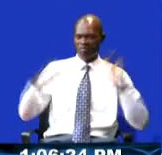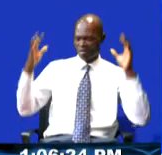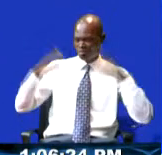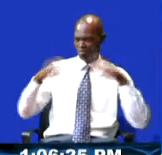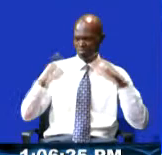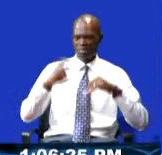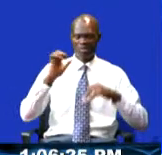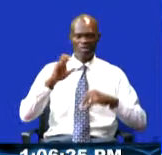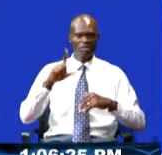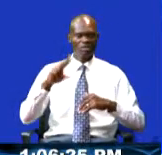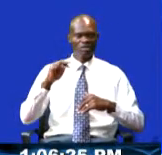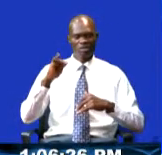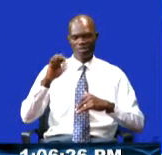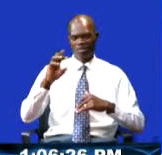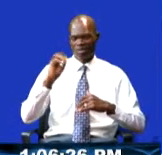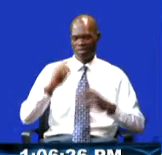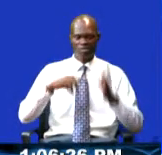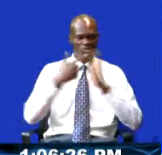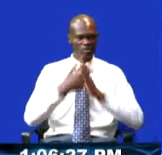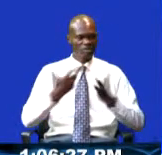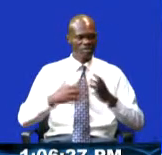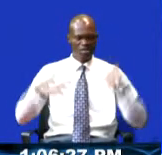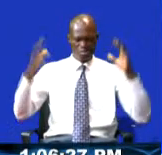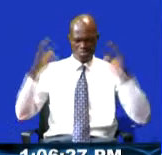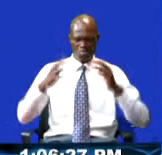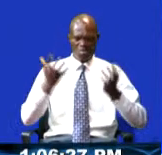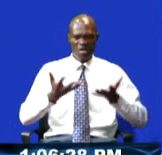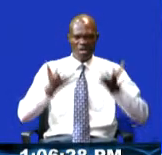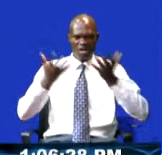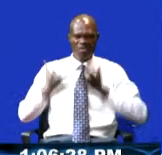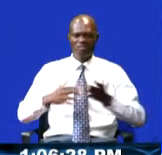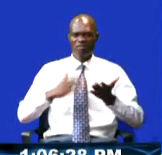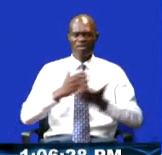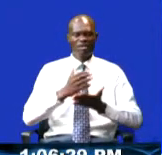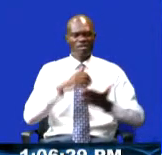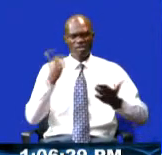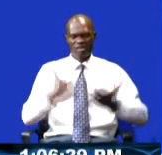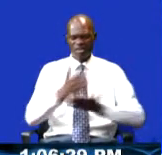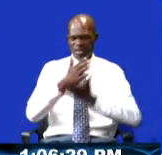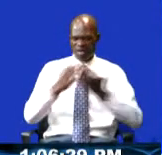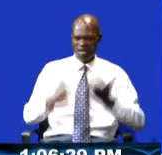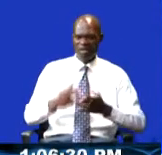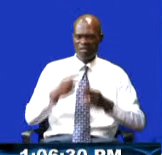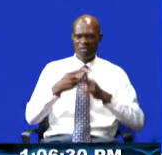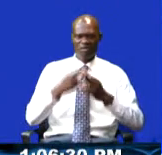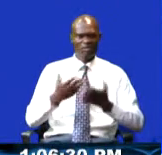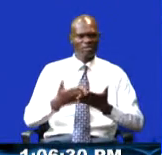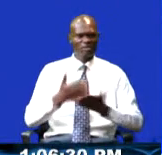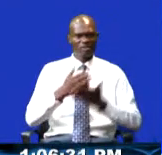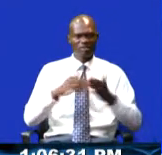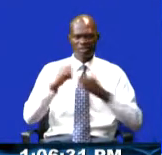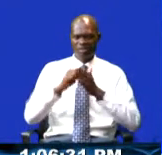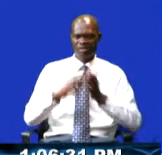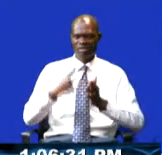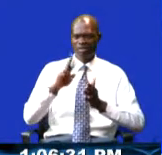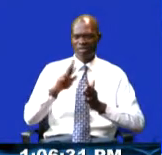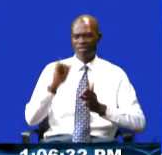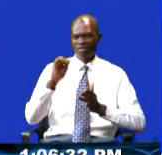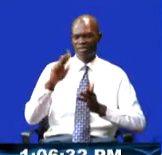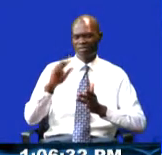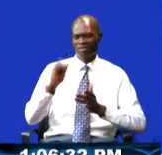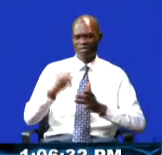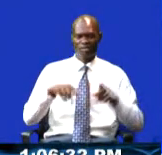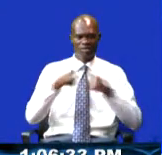gwenge, ek pacho kaendi mangima. Moko kuom sub-county mabende dhibedo kod chochni en mano sub-county ma Uriri, sub-county